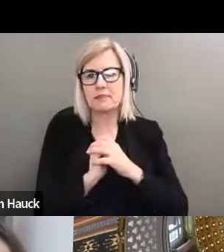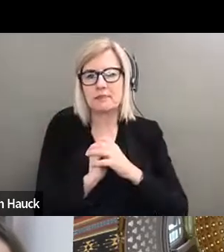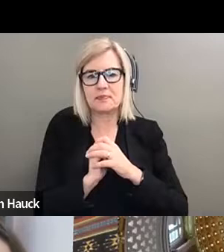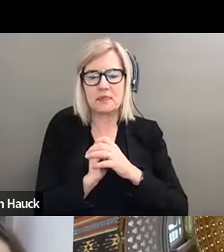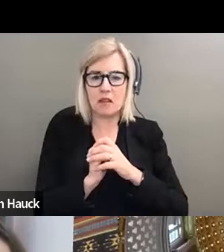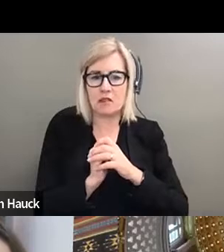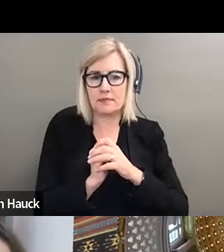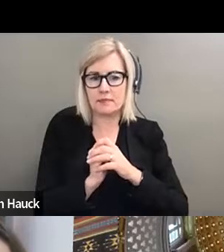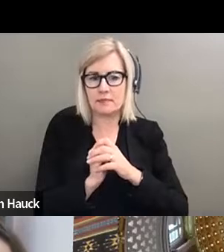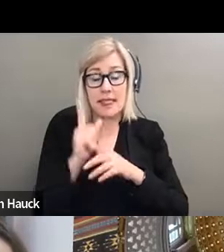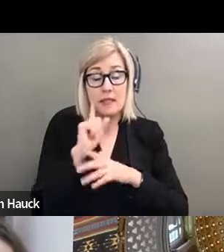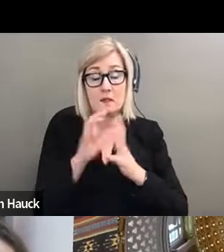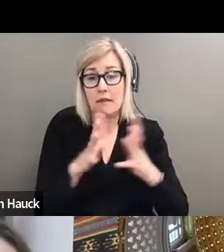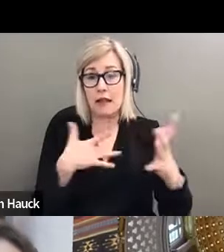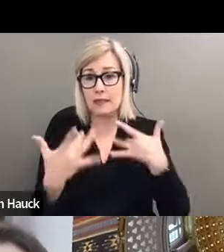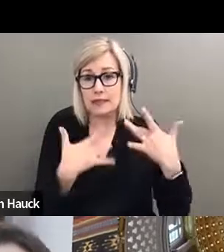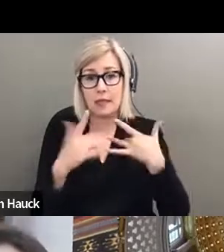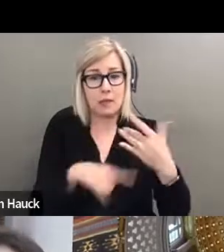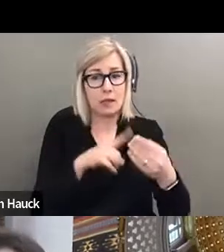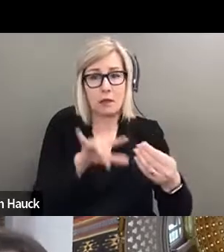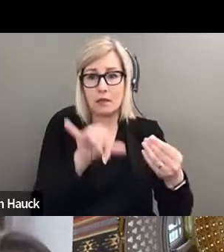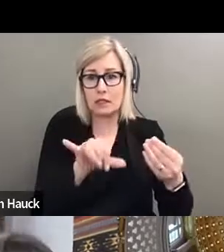of excitement around this and